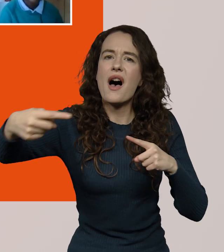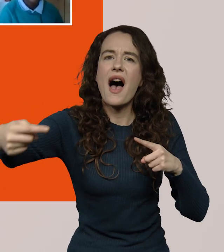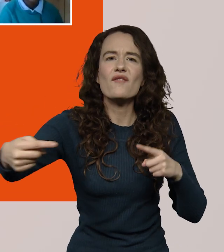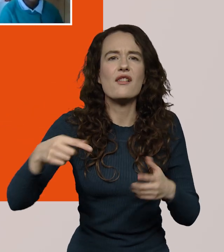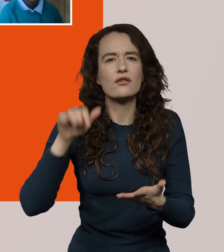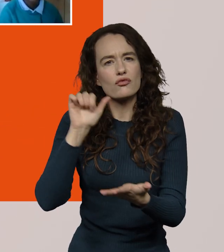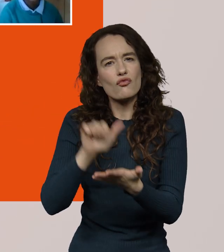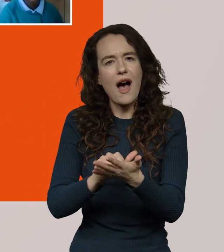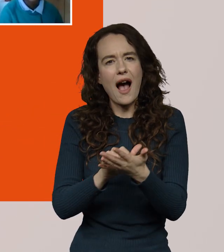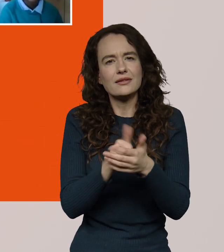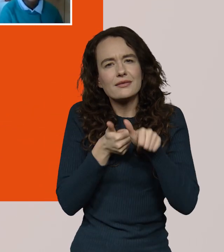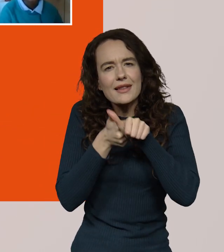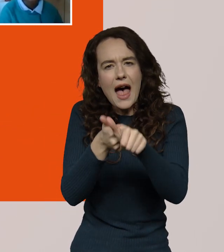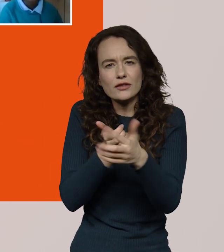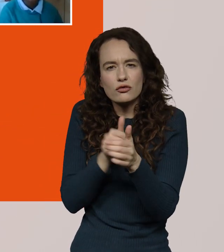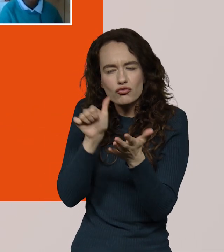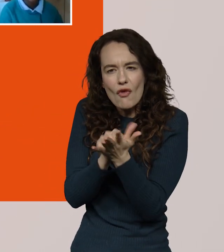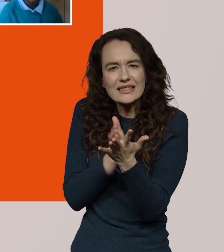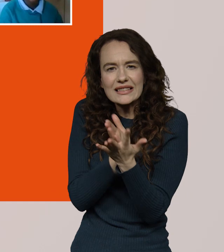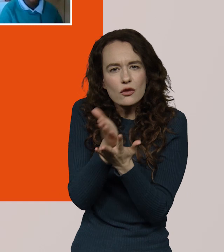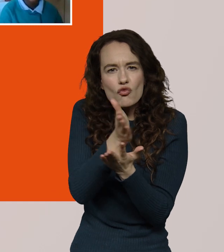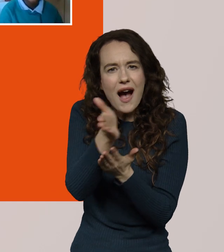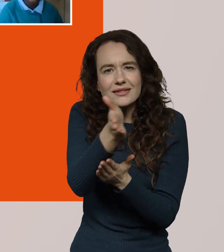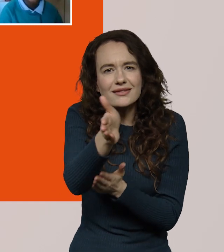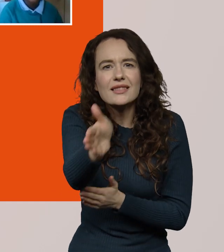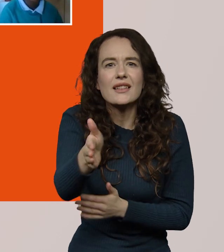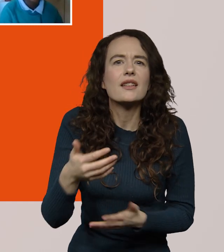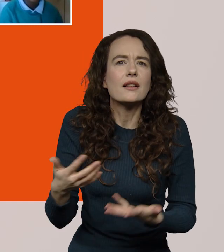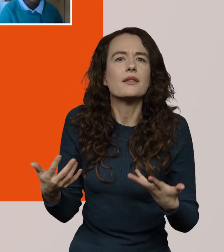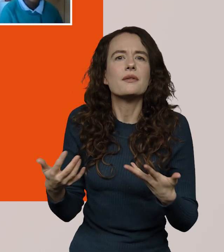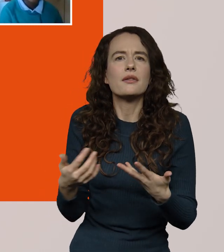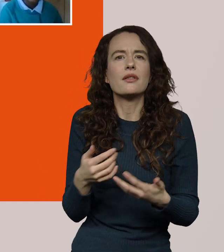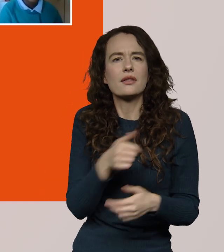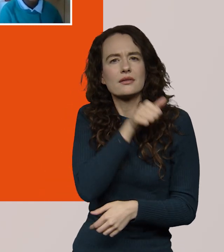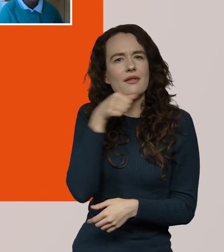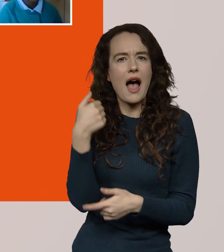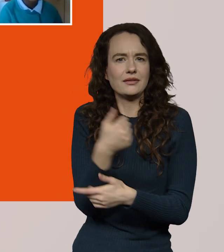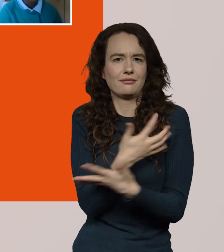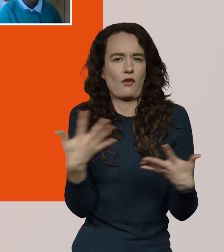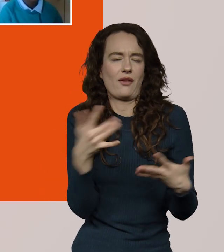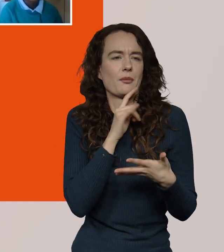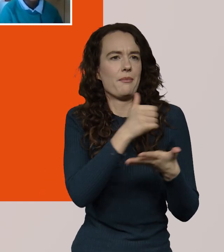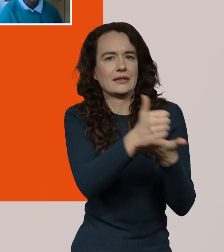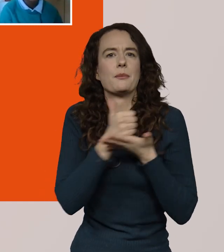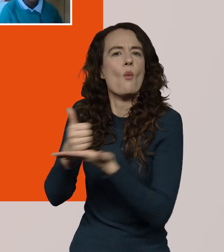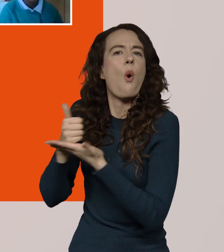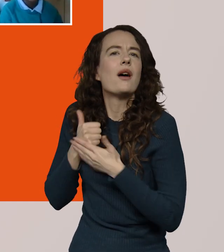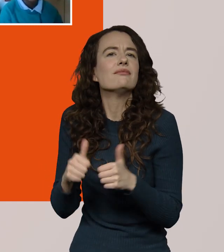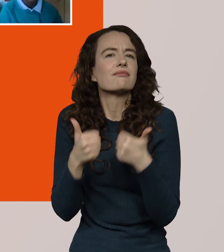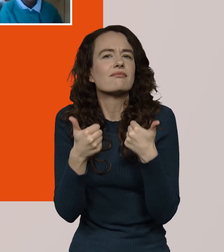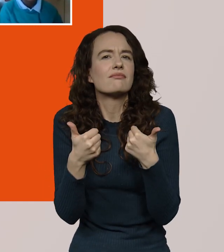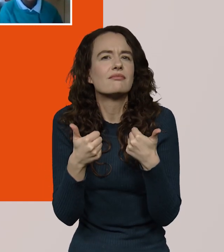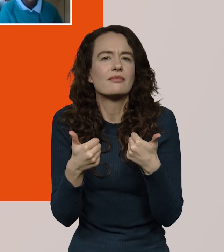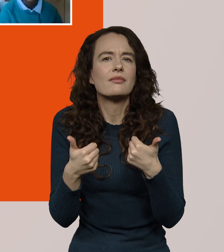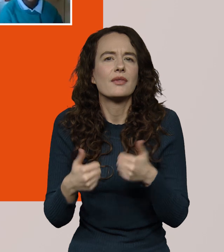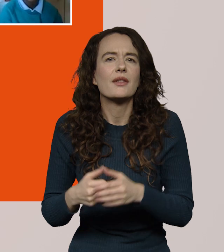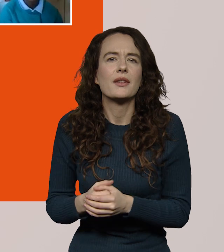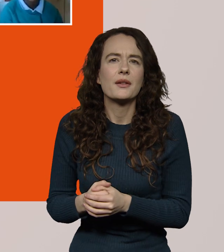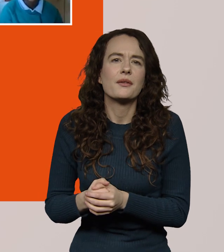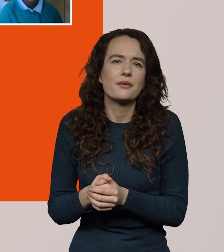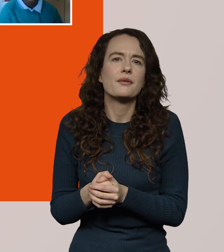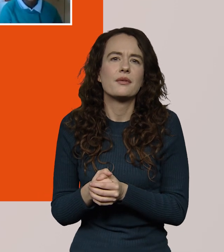of support in your life, and it's so important to have people and dogs and animals that we can turn to when we need it. I